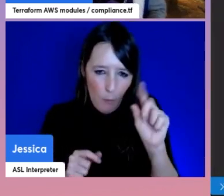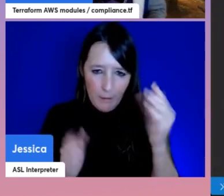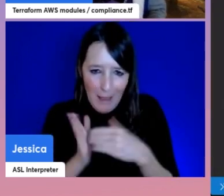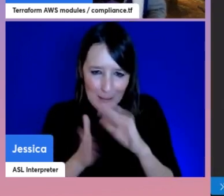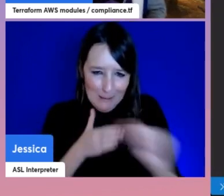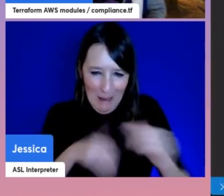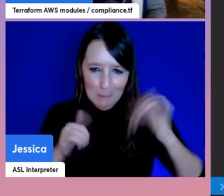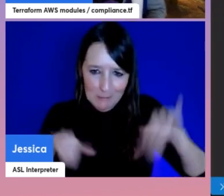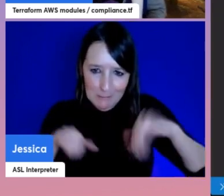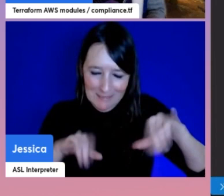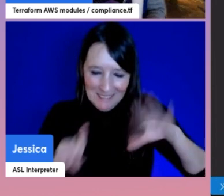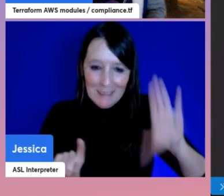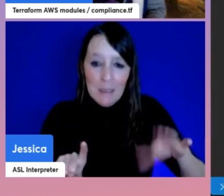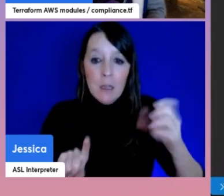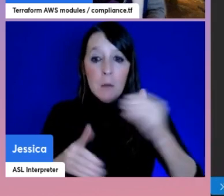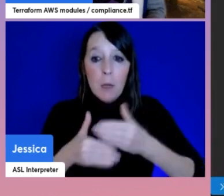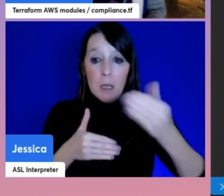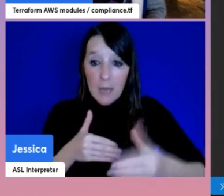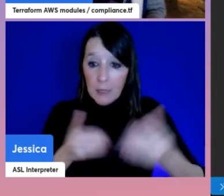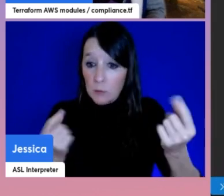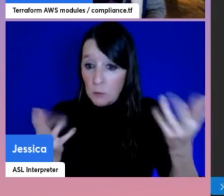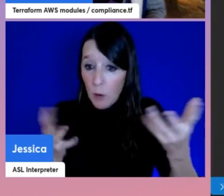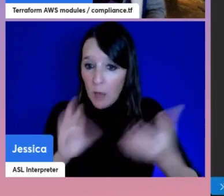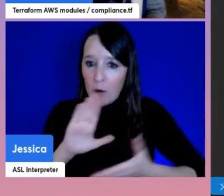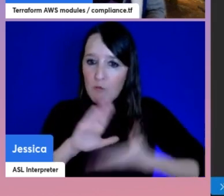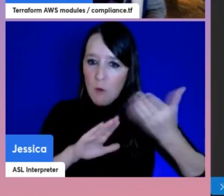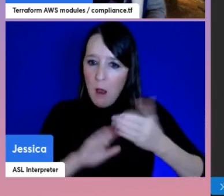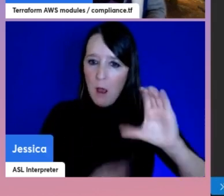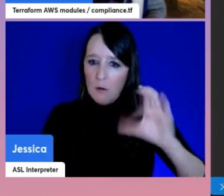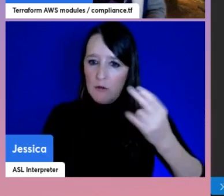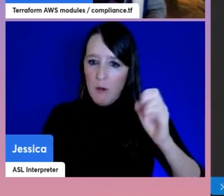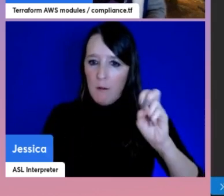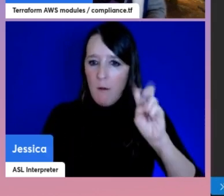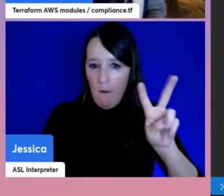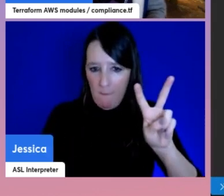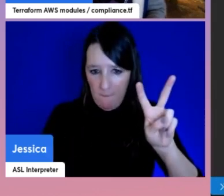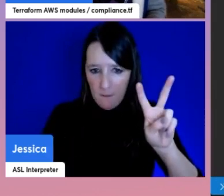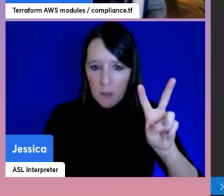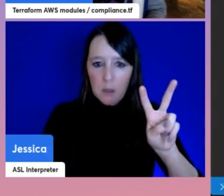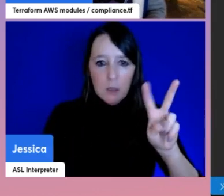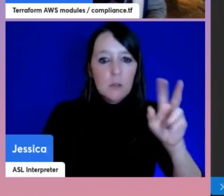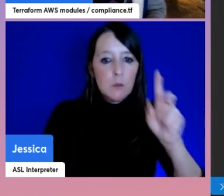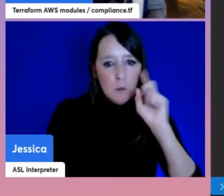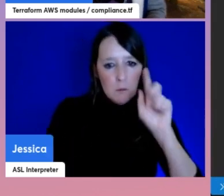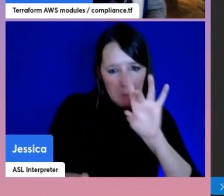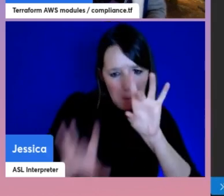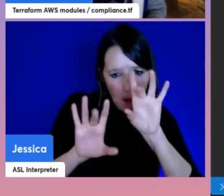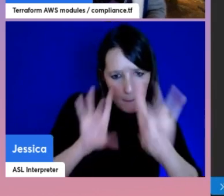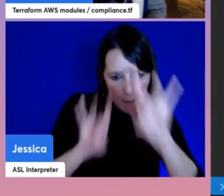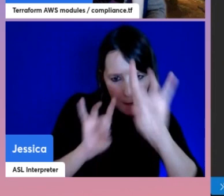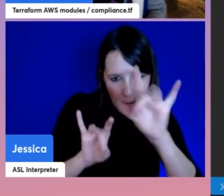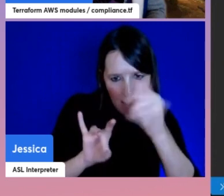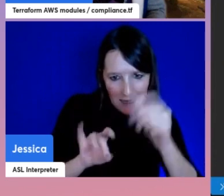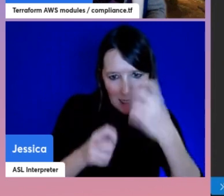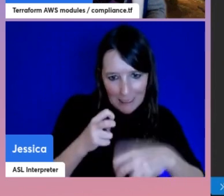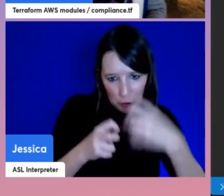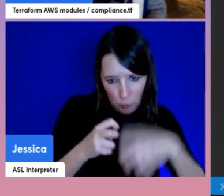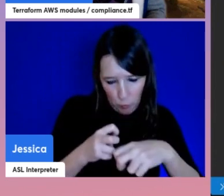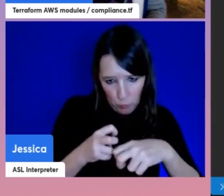run Checkov just to tell if there are any issues. And Checkov runs,